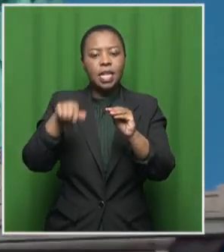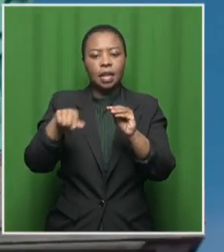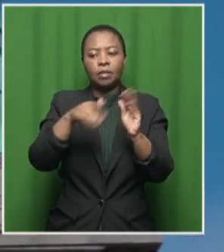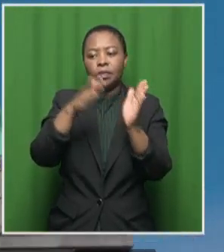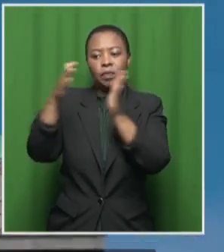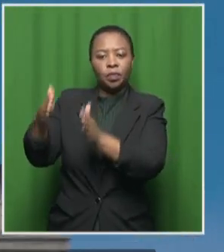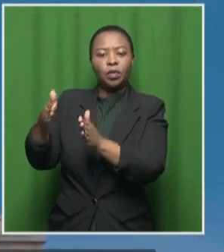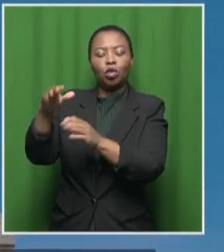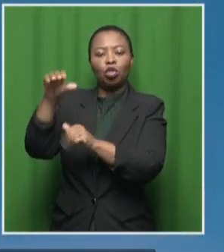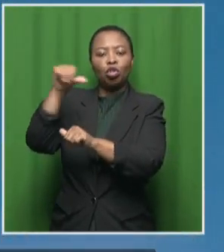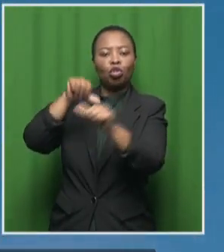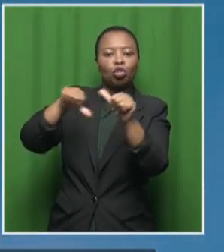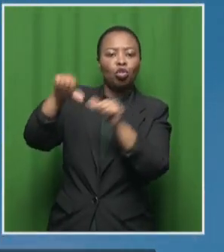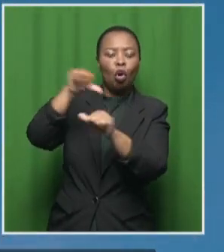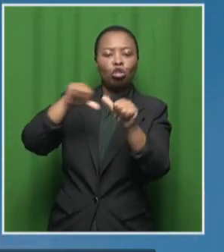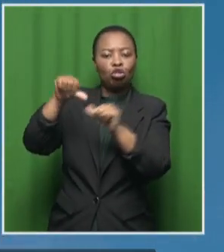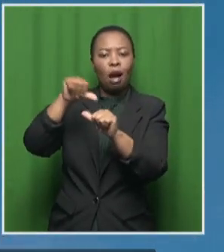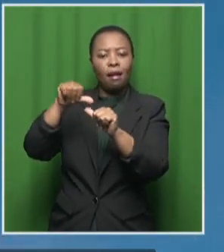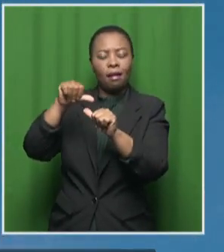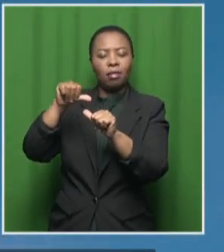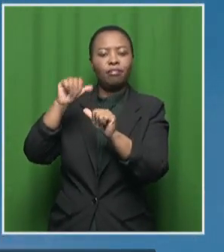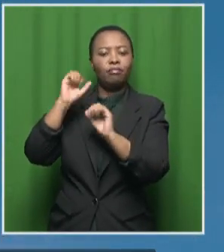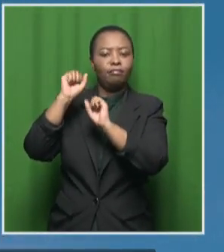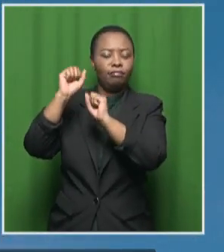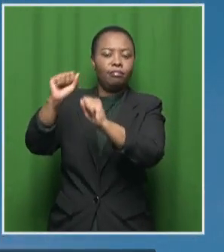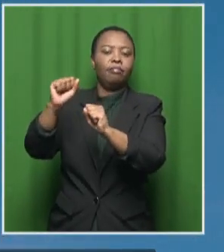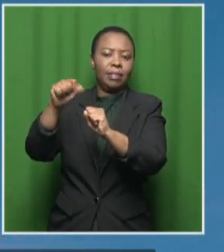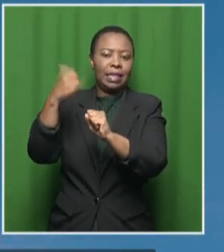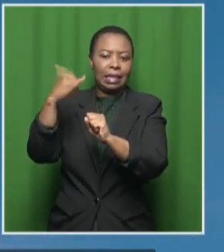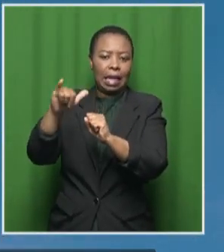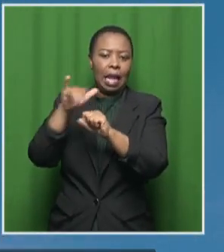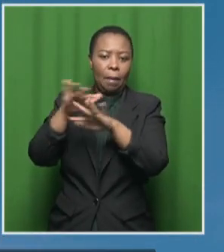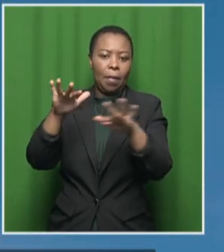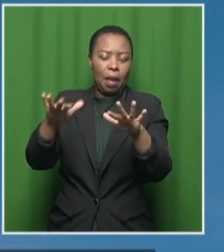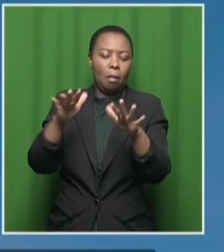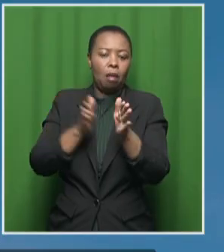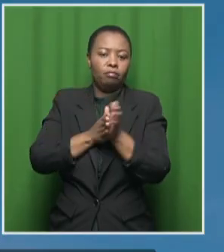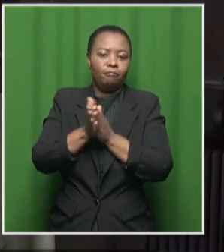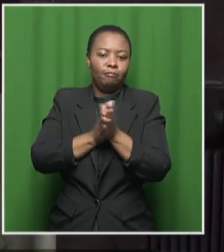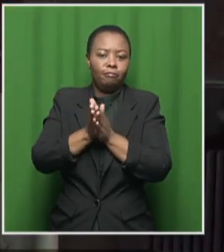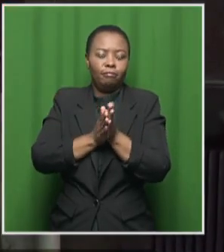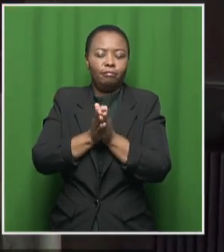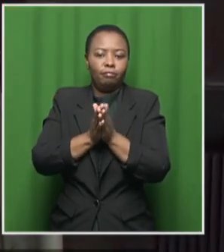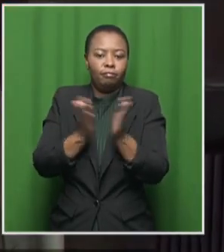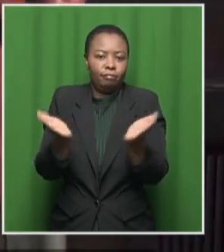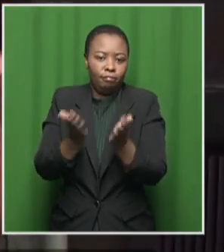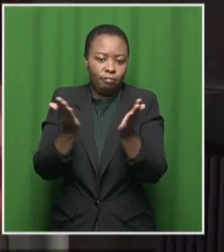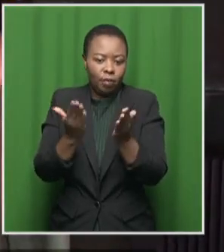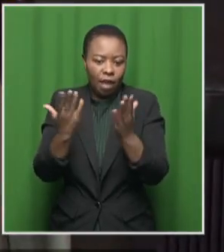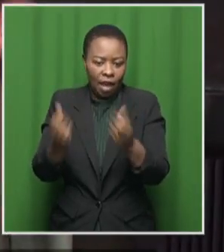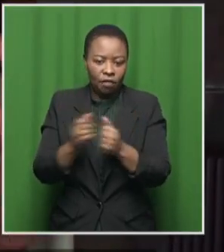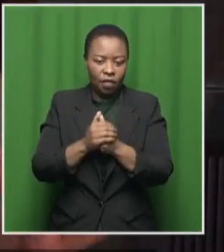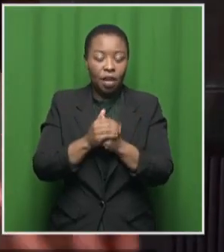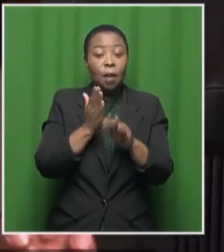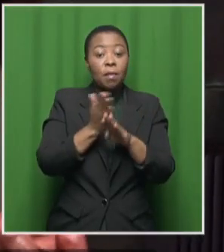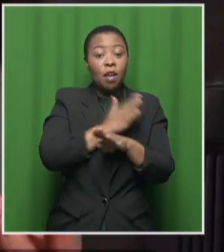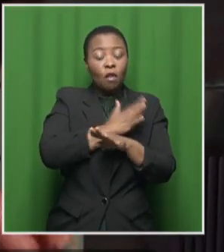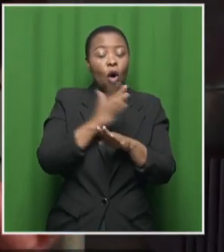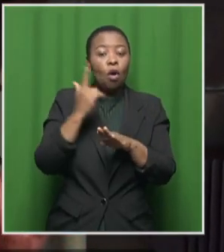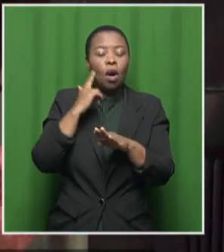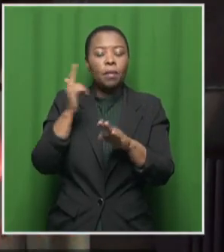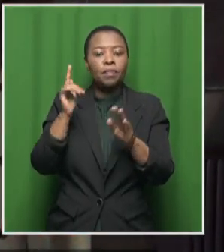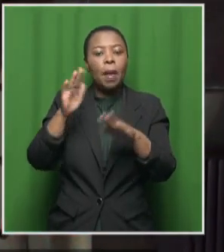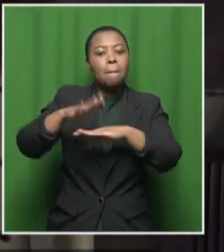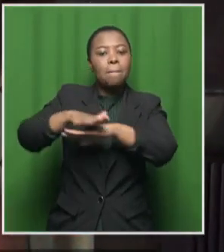and social narratives it continues to inspire. When the Statue of Liberty arrived here, it was brown, right, made of